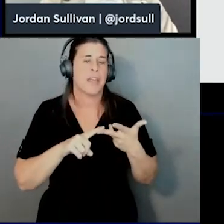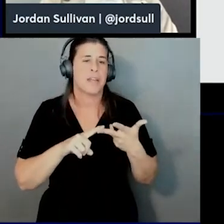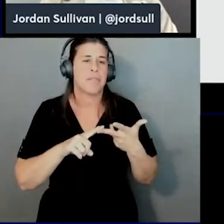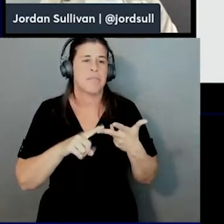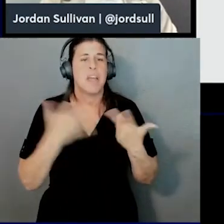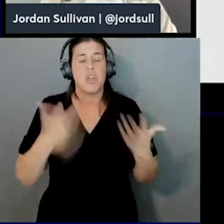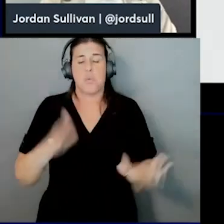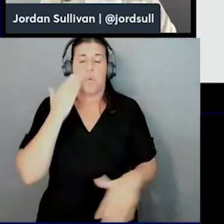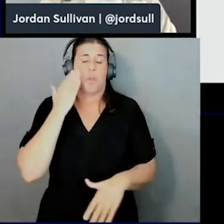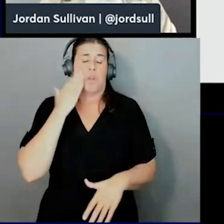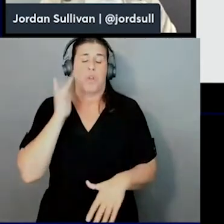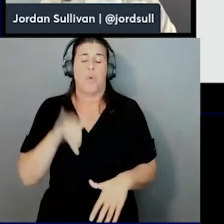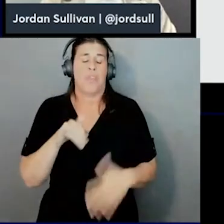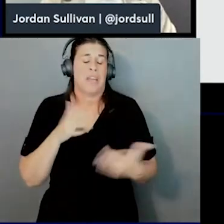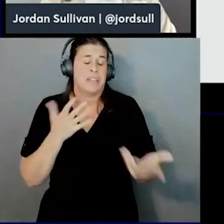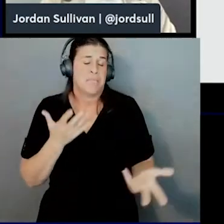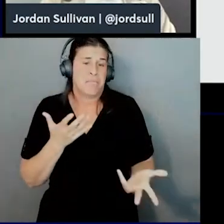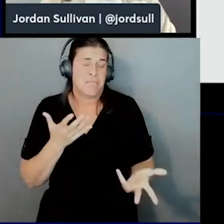that